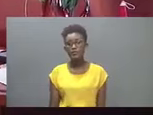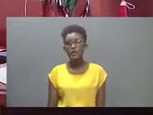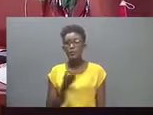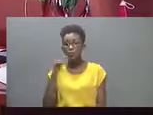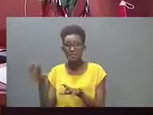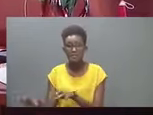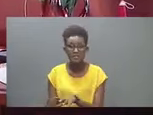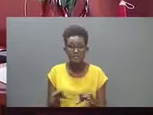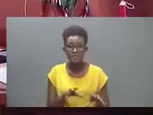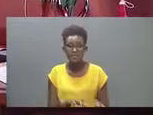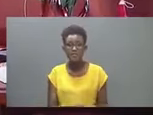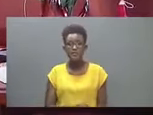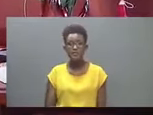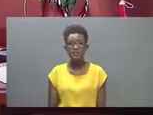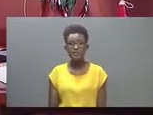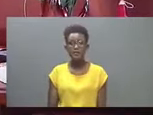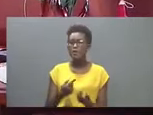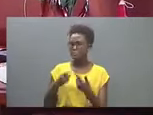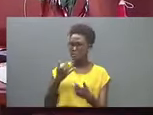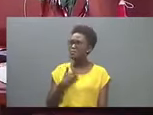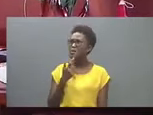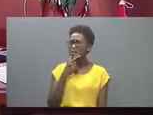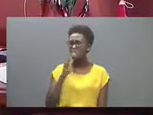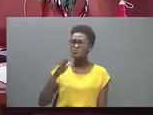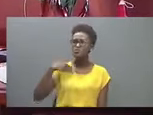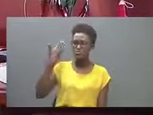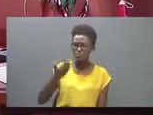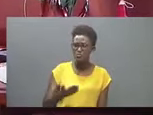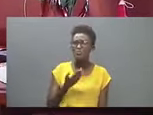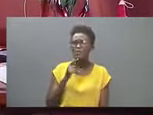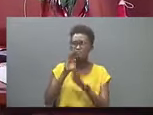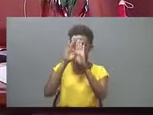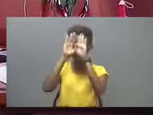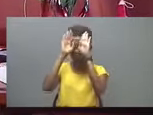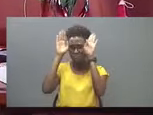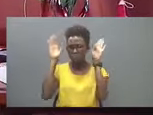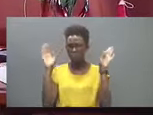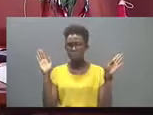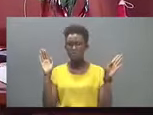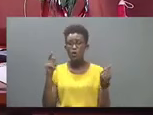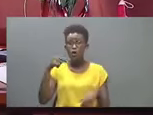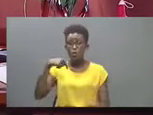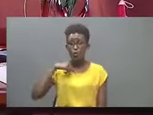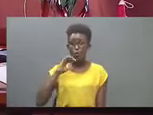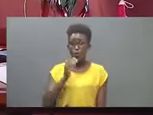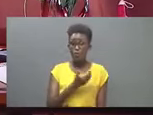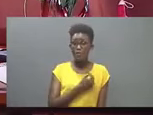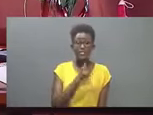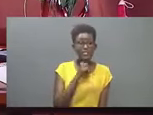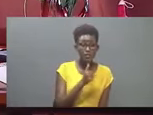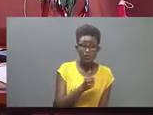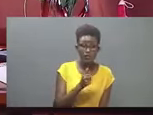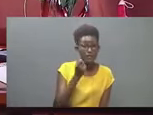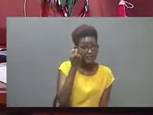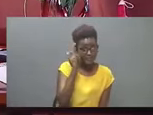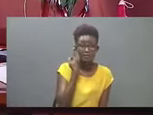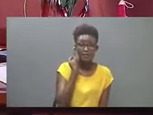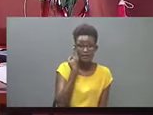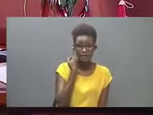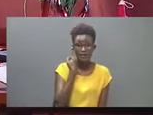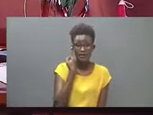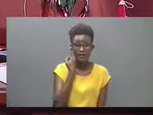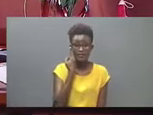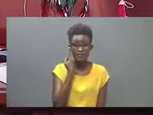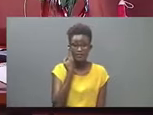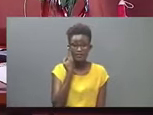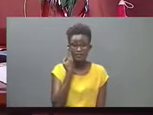suffering. Turababaye. But I came to realize. Ariko nza gusobanukirwa. We did not understand. Ko tutasobanukiwe.